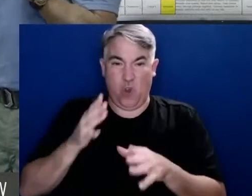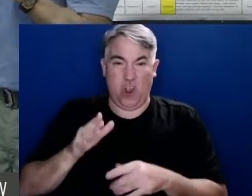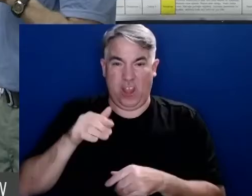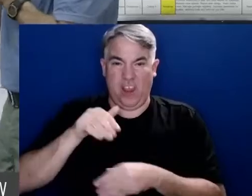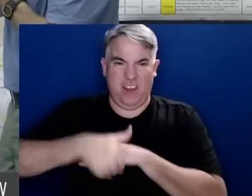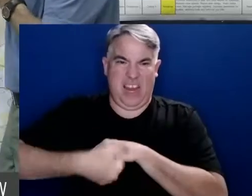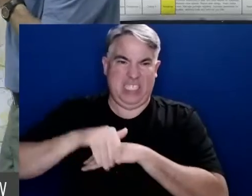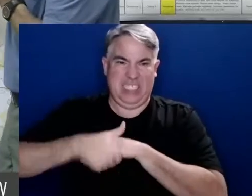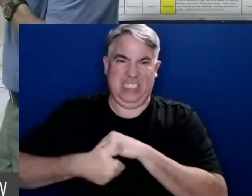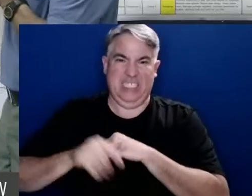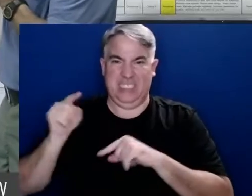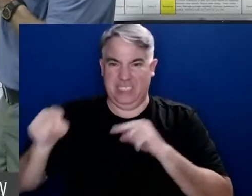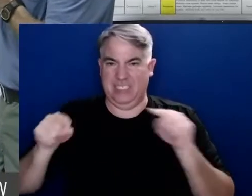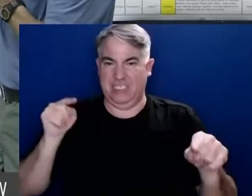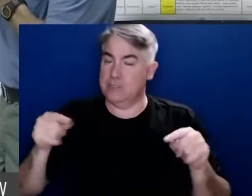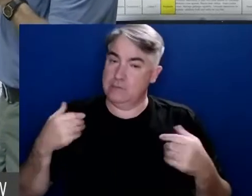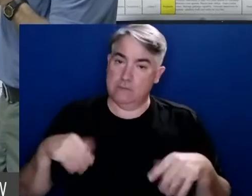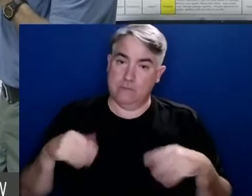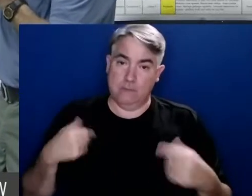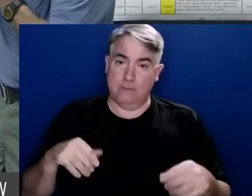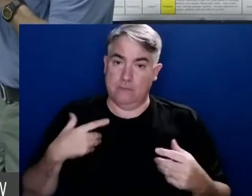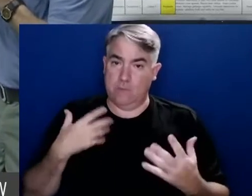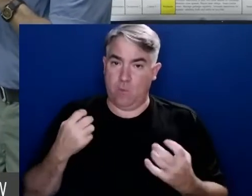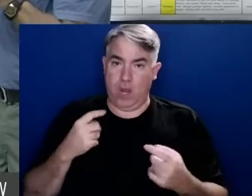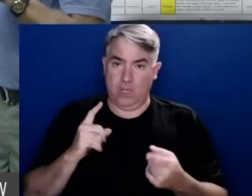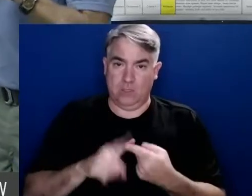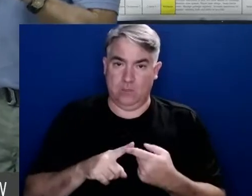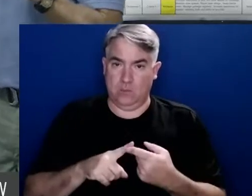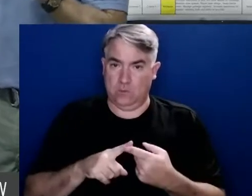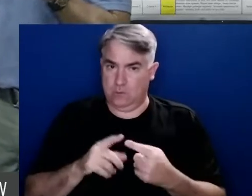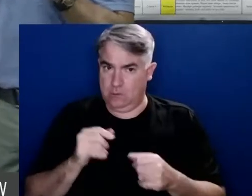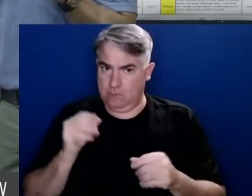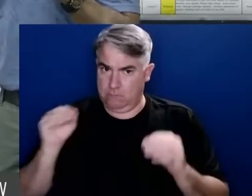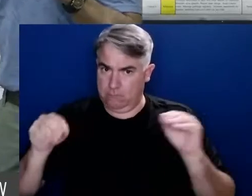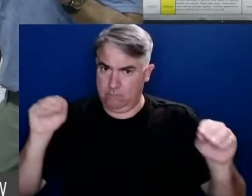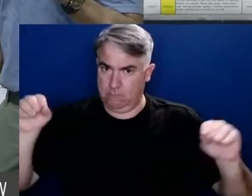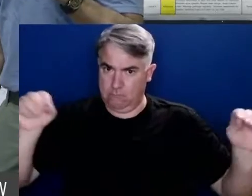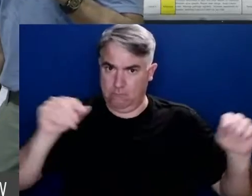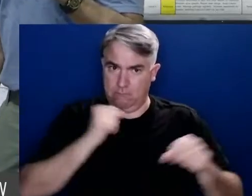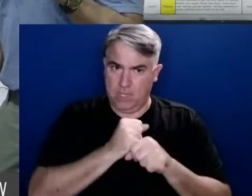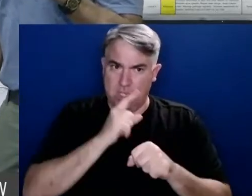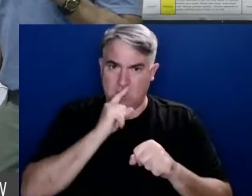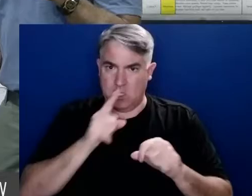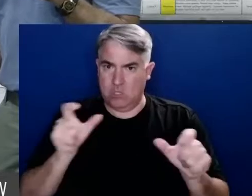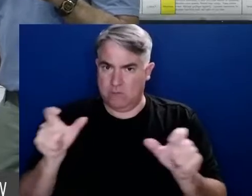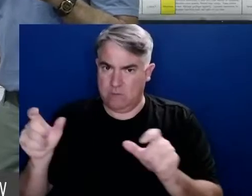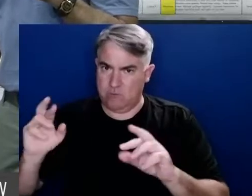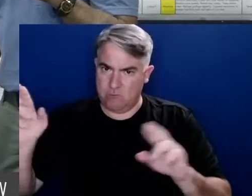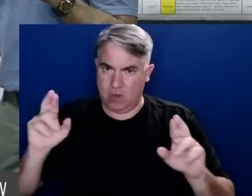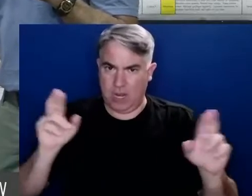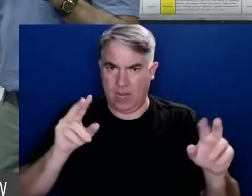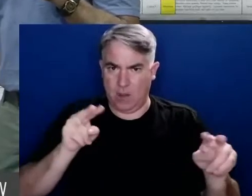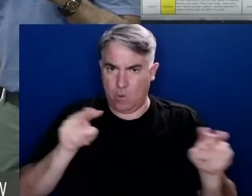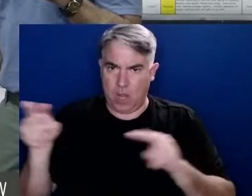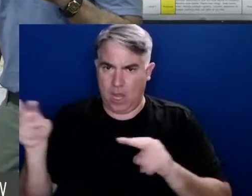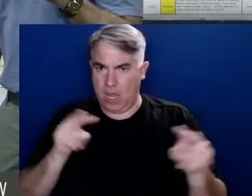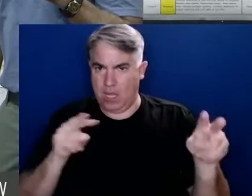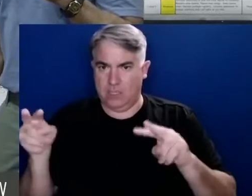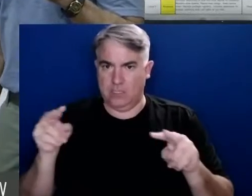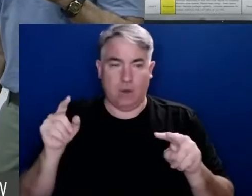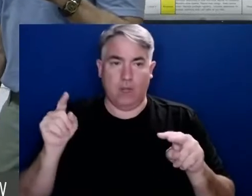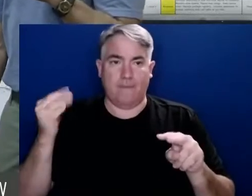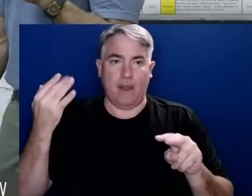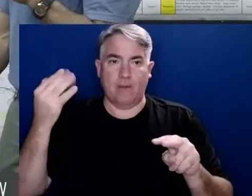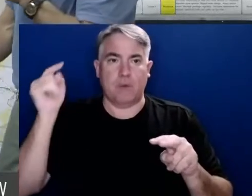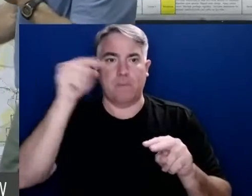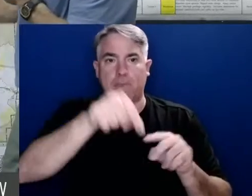numbers because we want to keep an eye on all this country in here that has the potential to cause either disruption to the highway